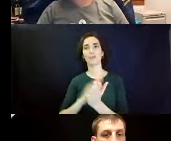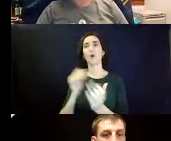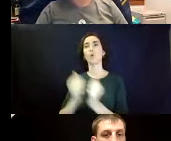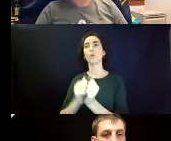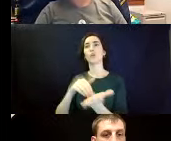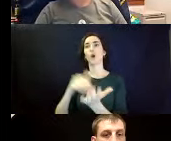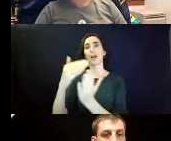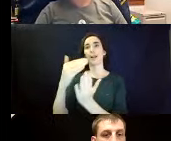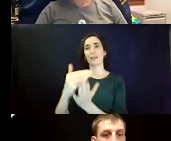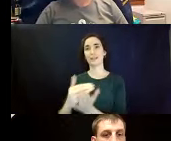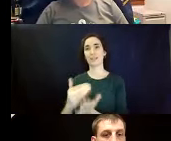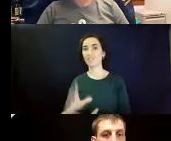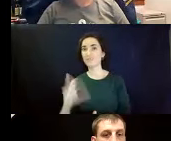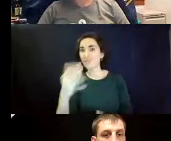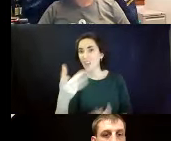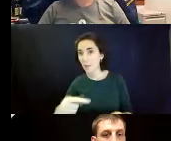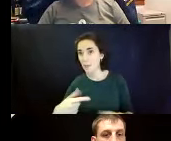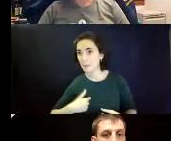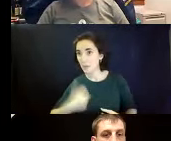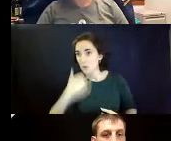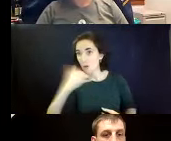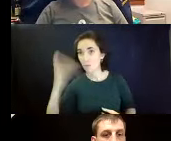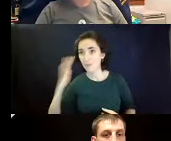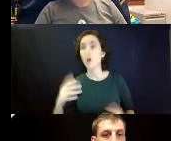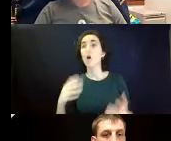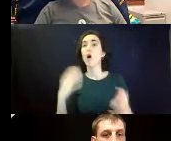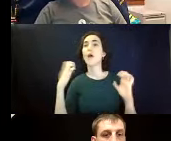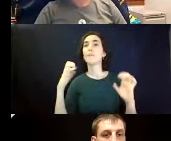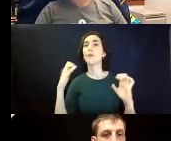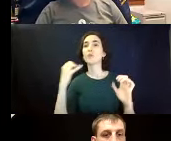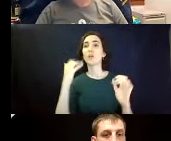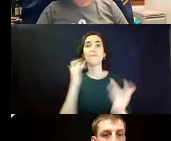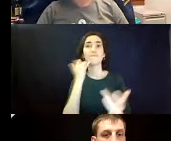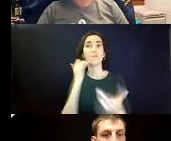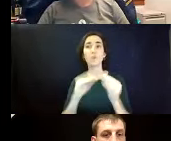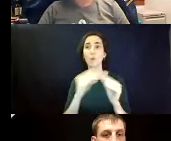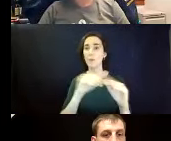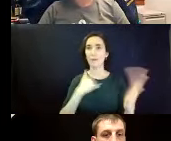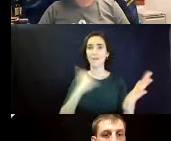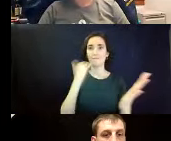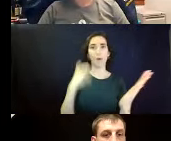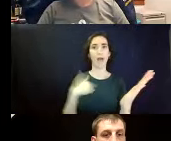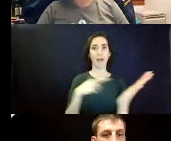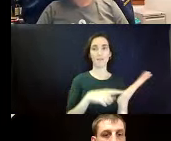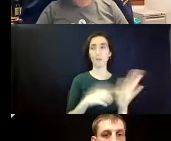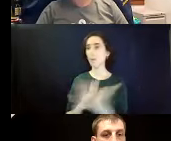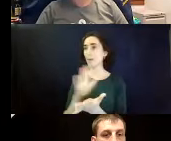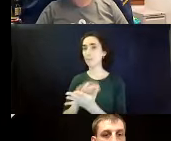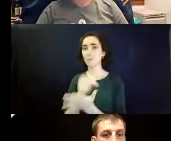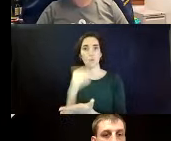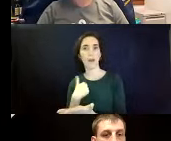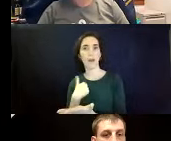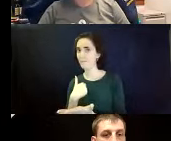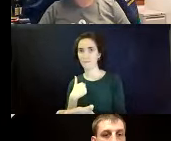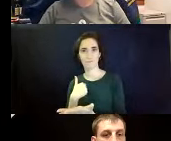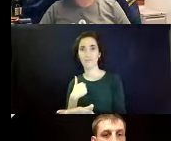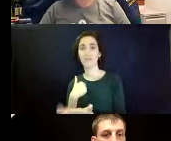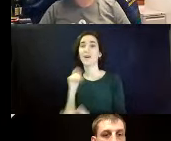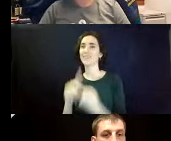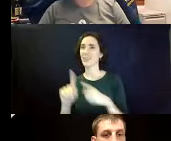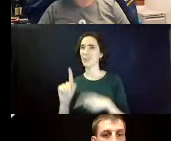the emergency contacts in my phone, but I didn't have a hard document until 2016. Mental